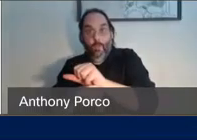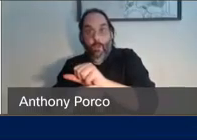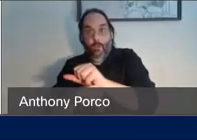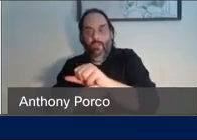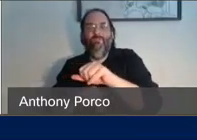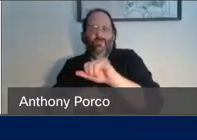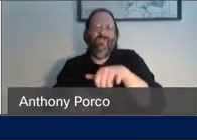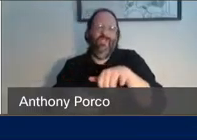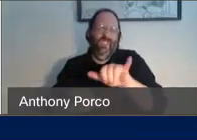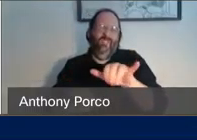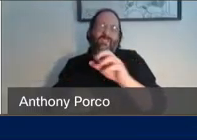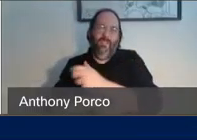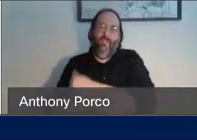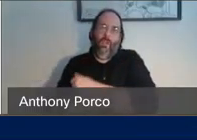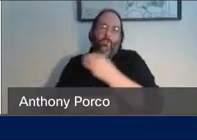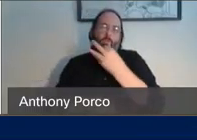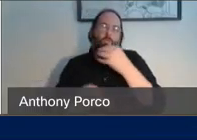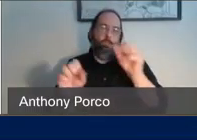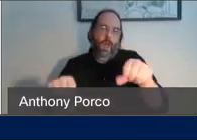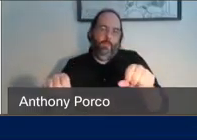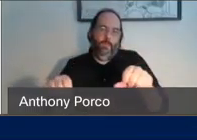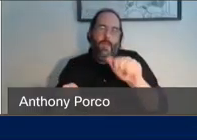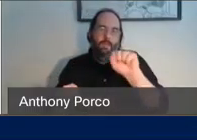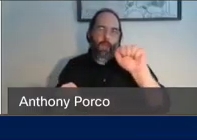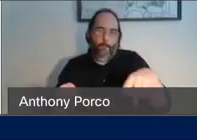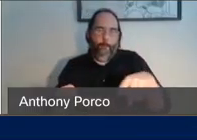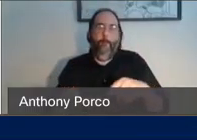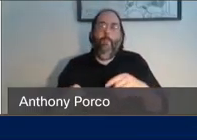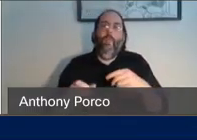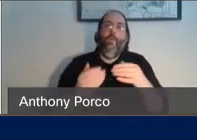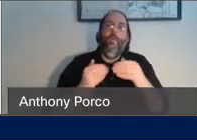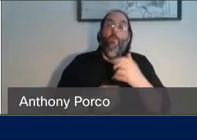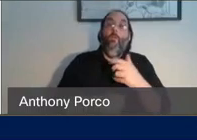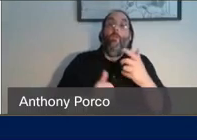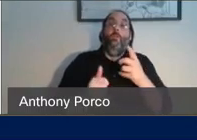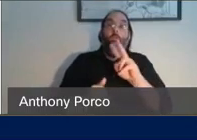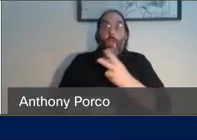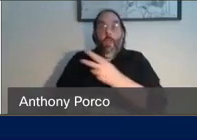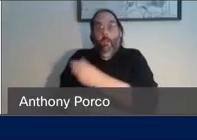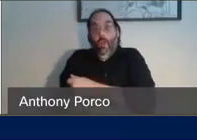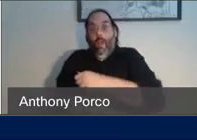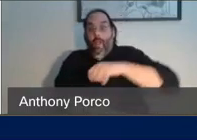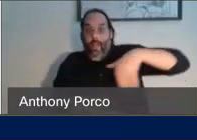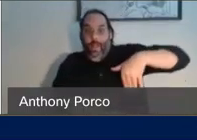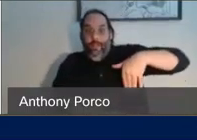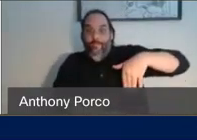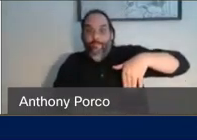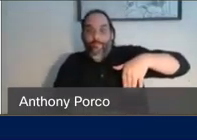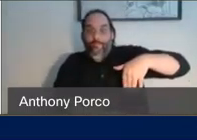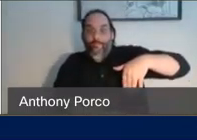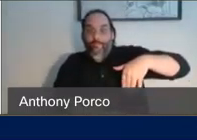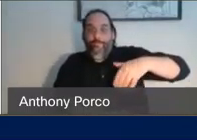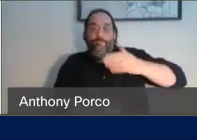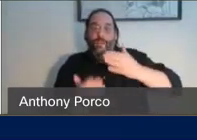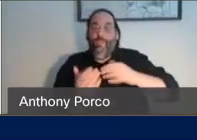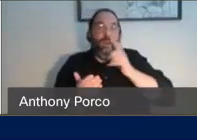the shot as soon as possible. And even if you receive the second shot late, you may not have to